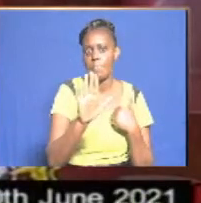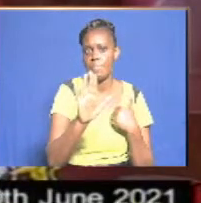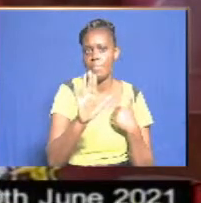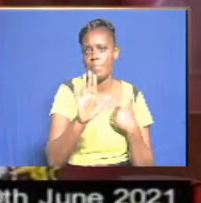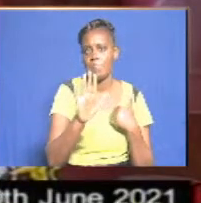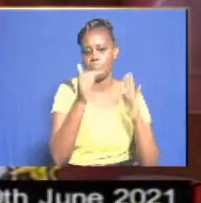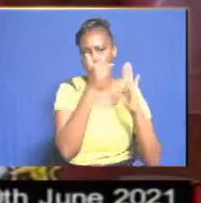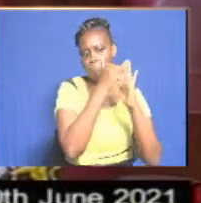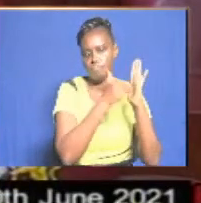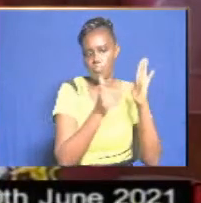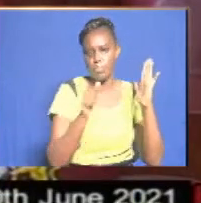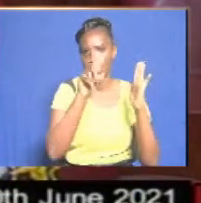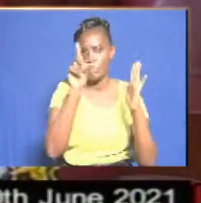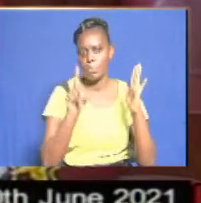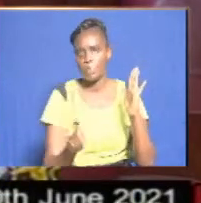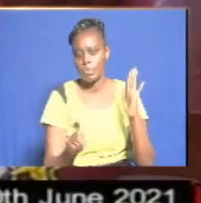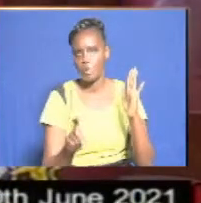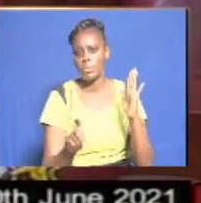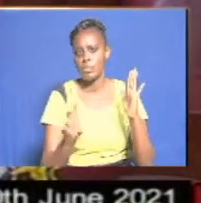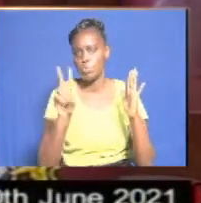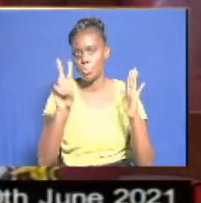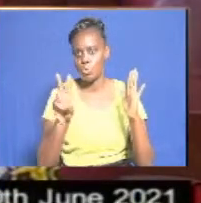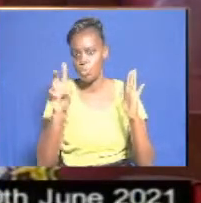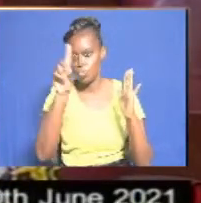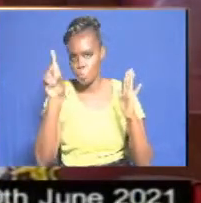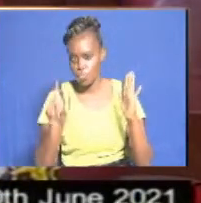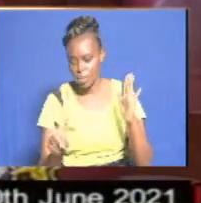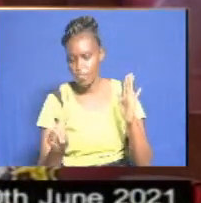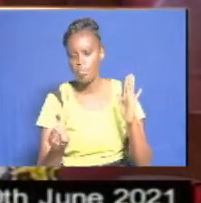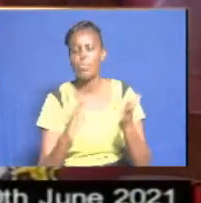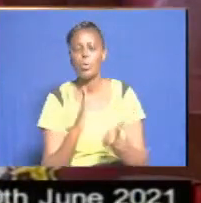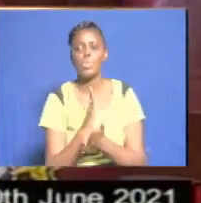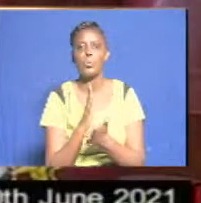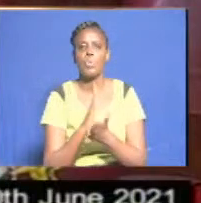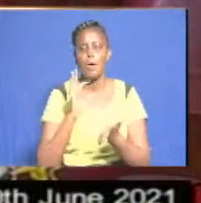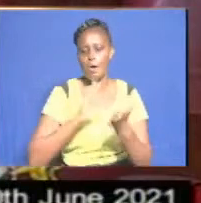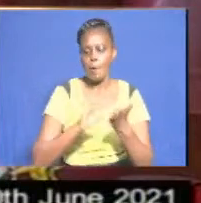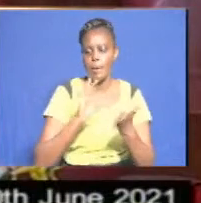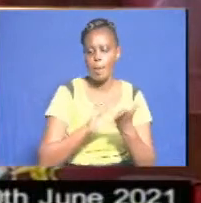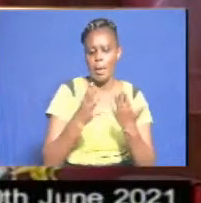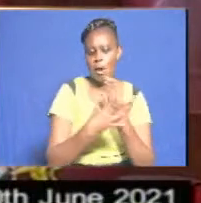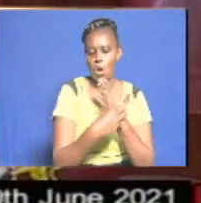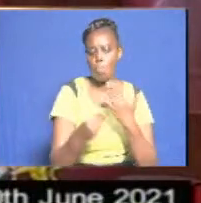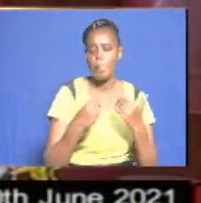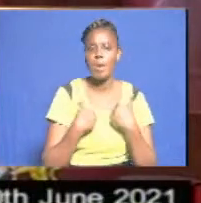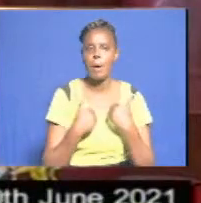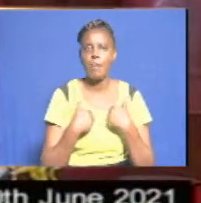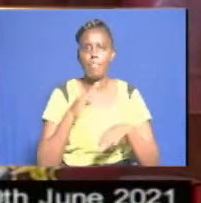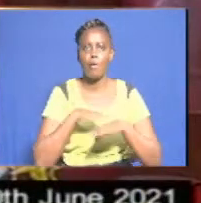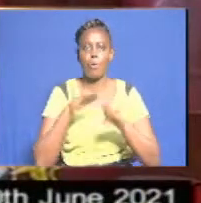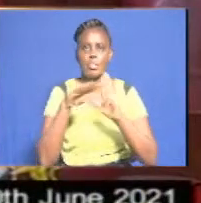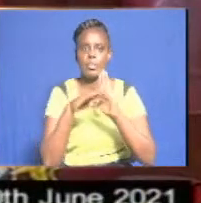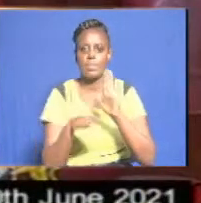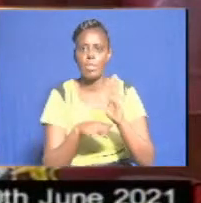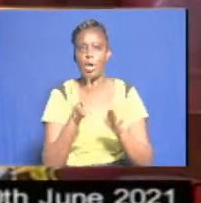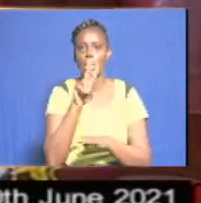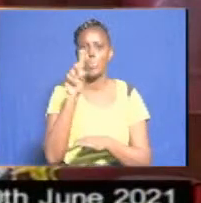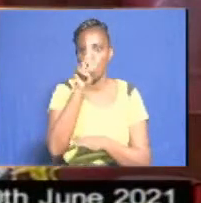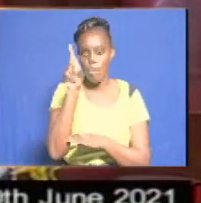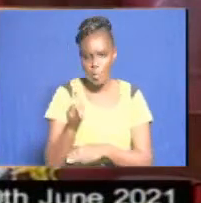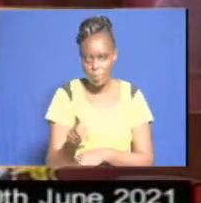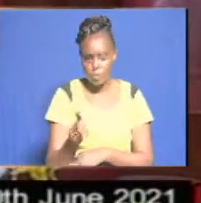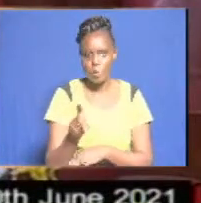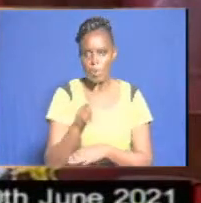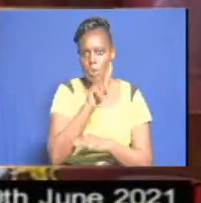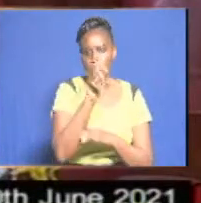fundamental questions. And two of the questions, and I'm sure the clerk has a copy of that statement, two of the questions,